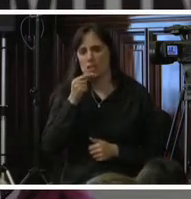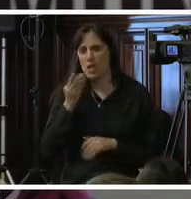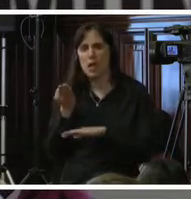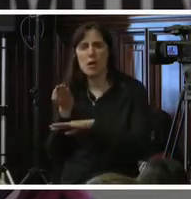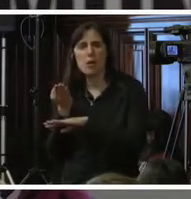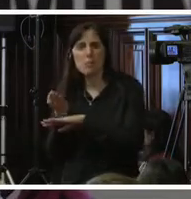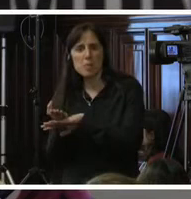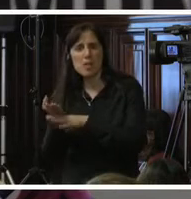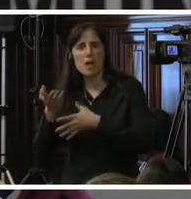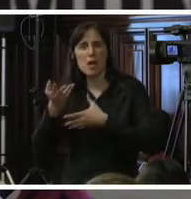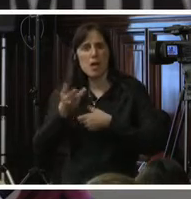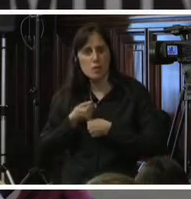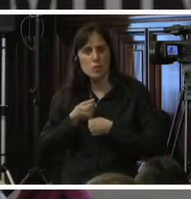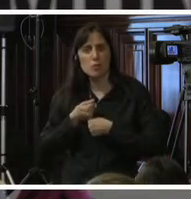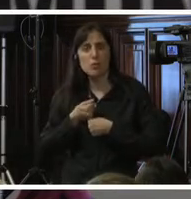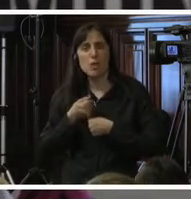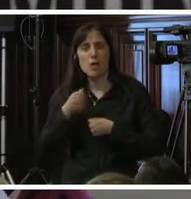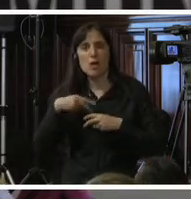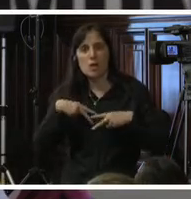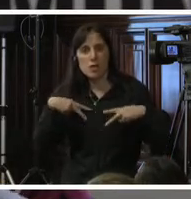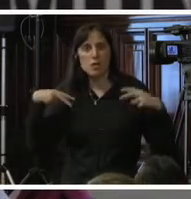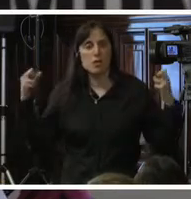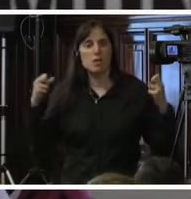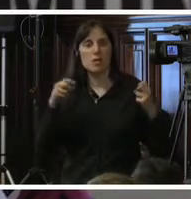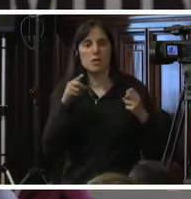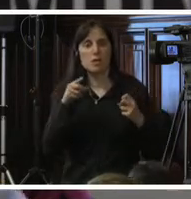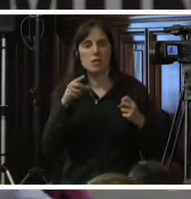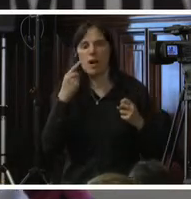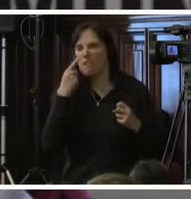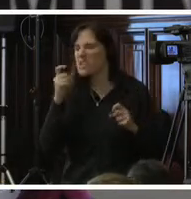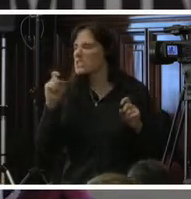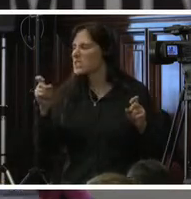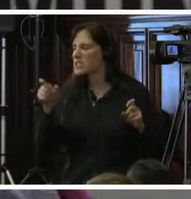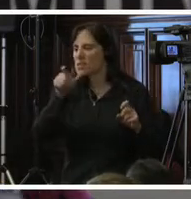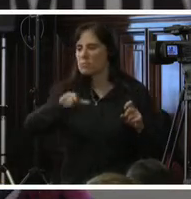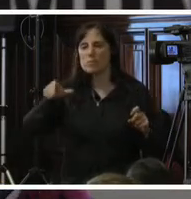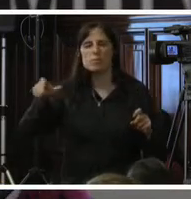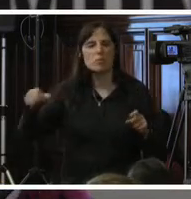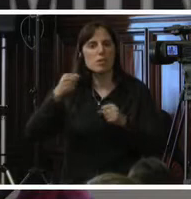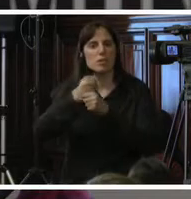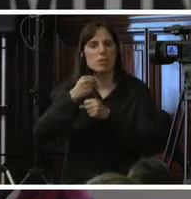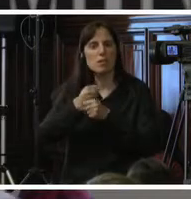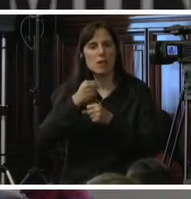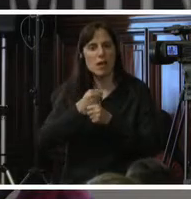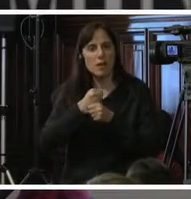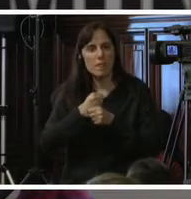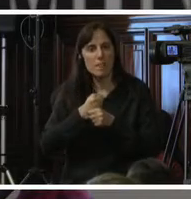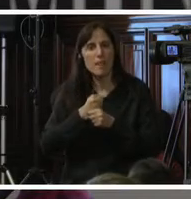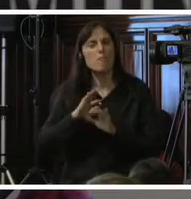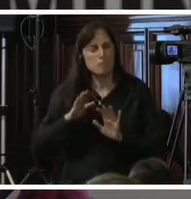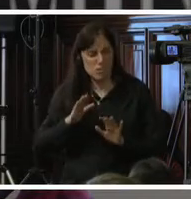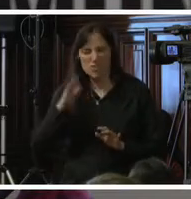to find trafficked persons, though they know, because they are in their trade